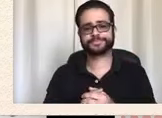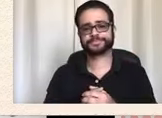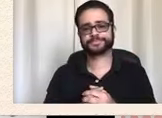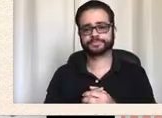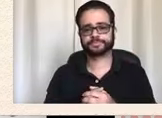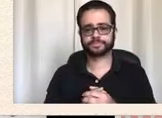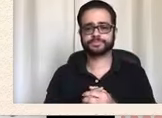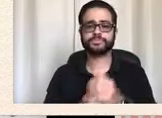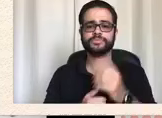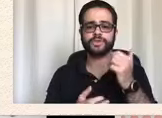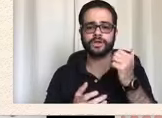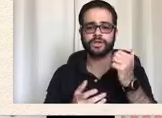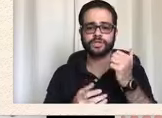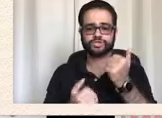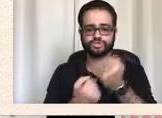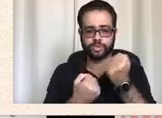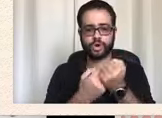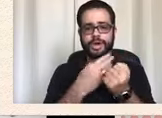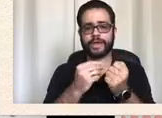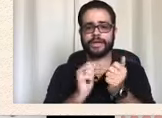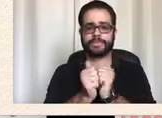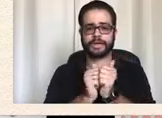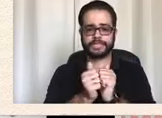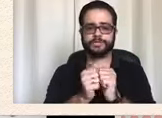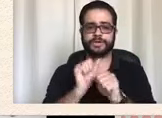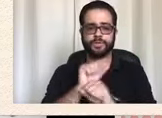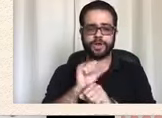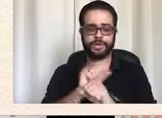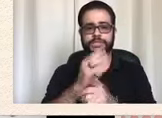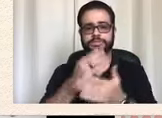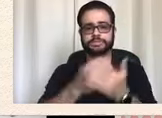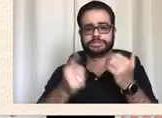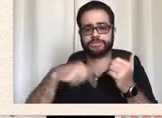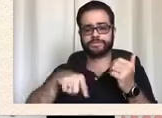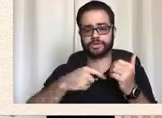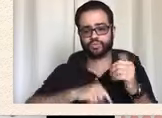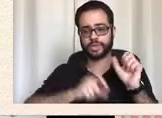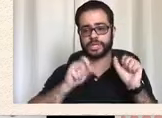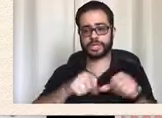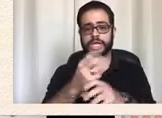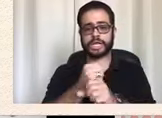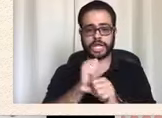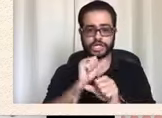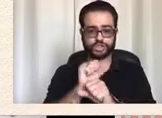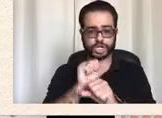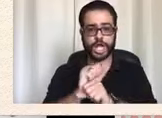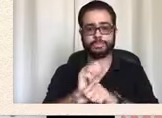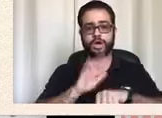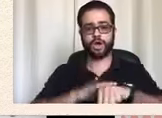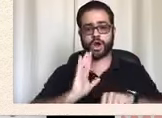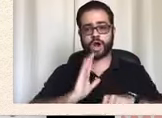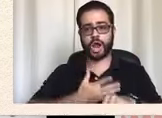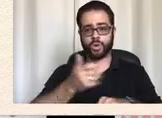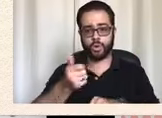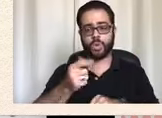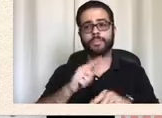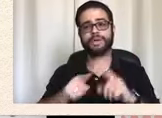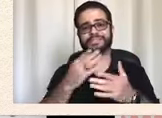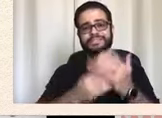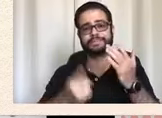Supported and competitive employment. You know, some of us, we can get a job and we can be on our own, but some of us still need supports on the job